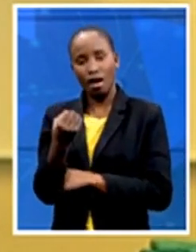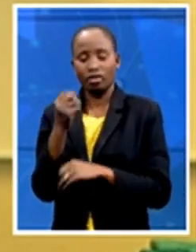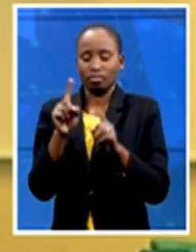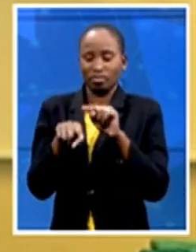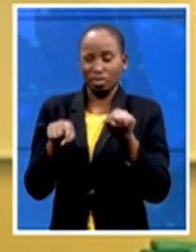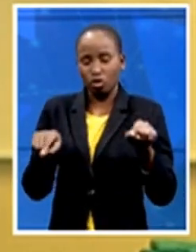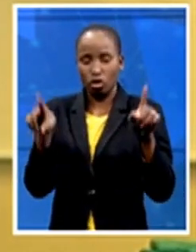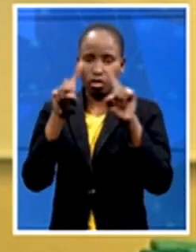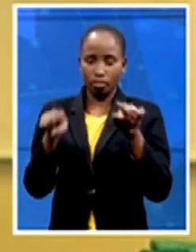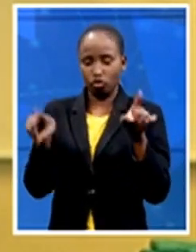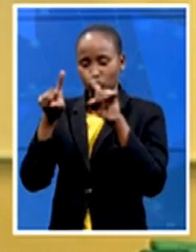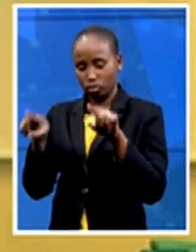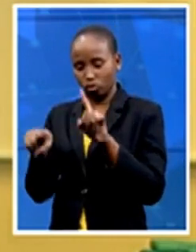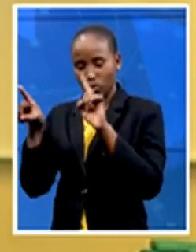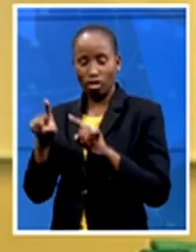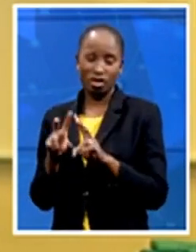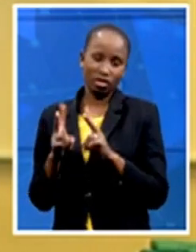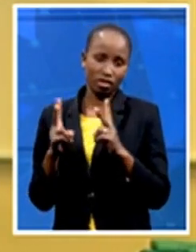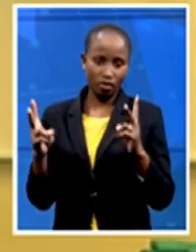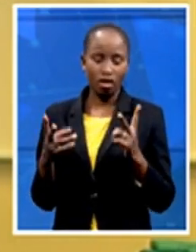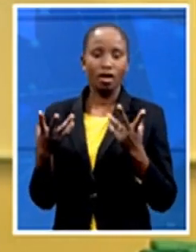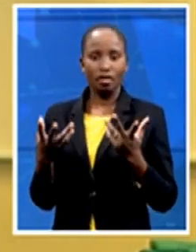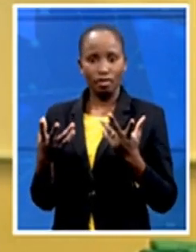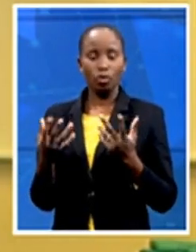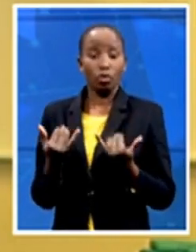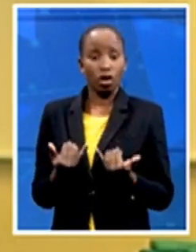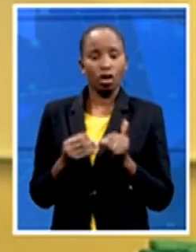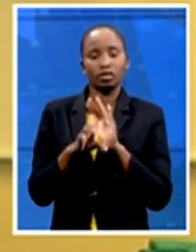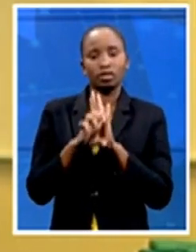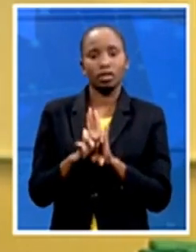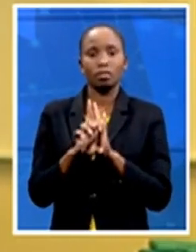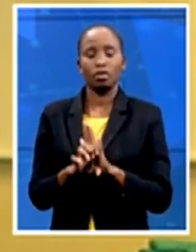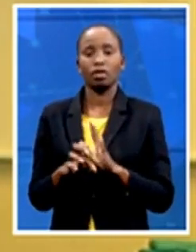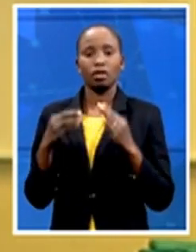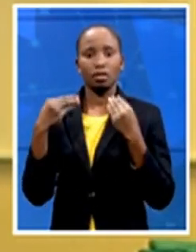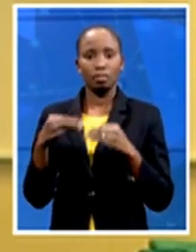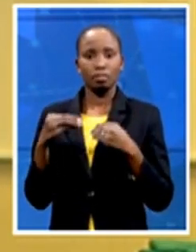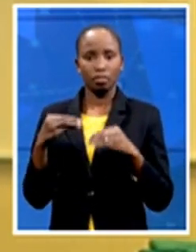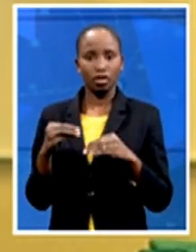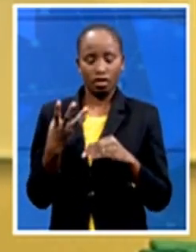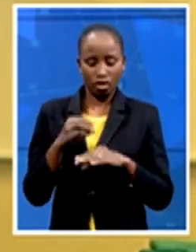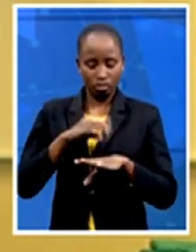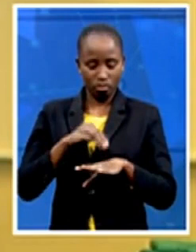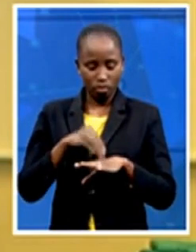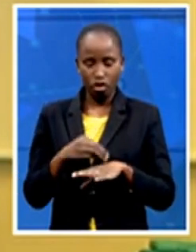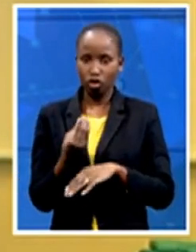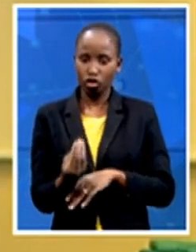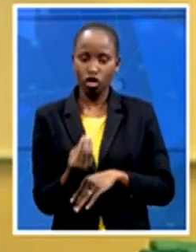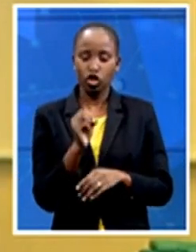to operate. For instance, now they are busy with a 12-month-old baby with a hernia, and they